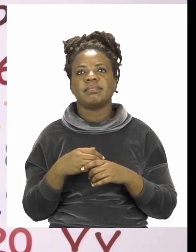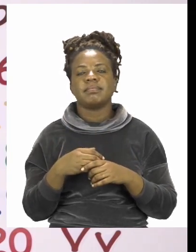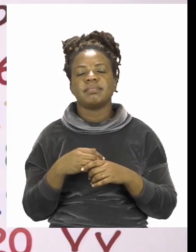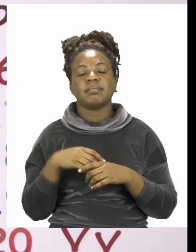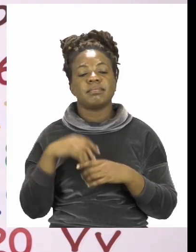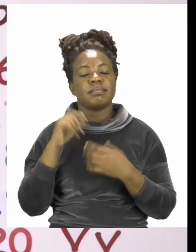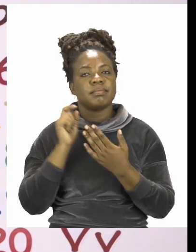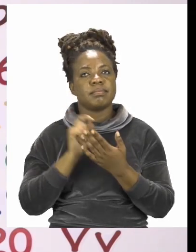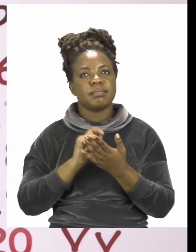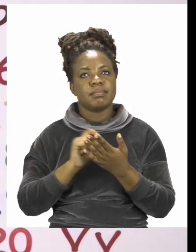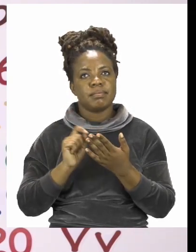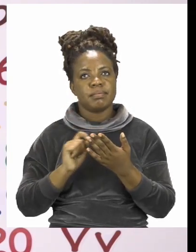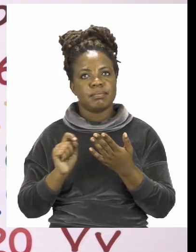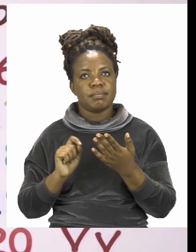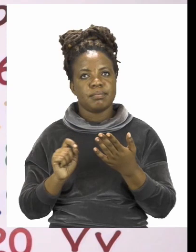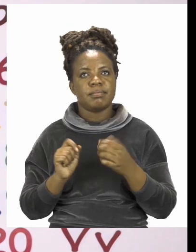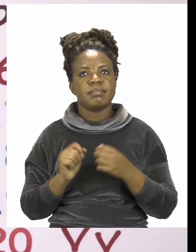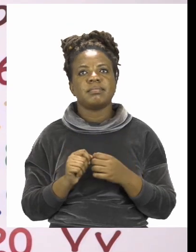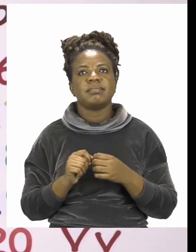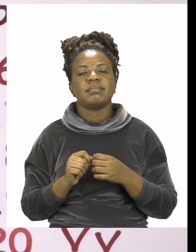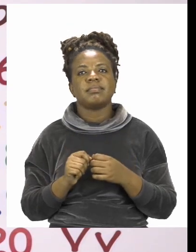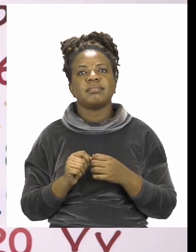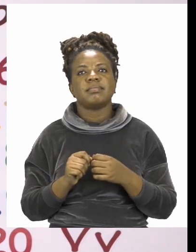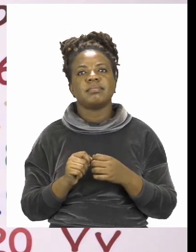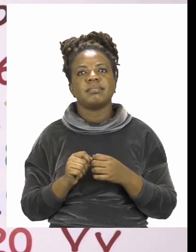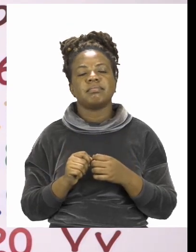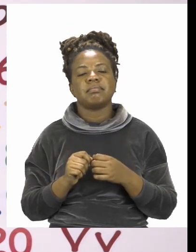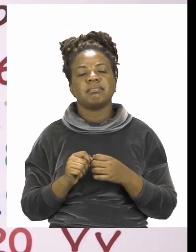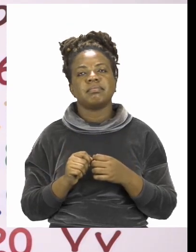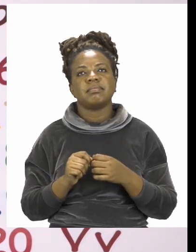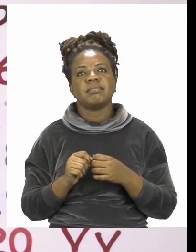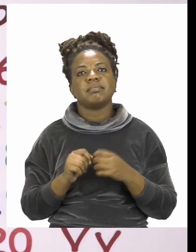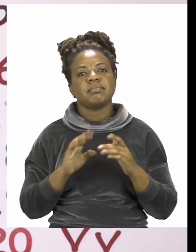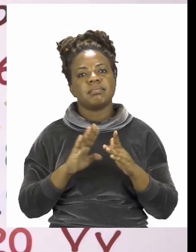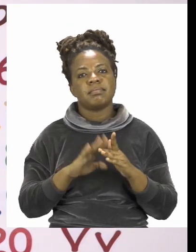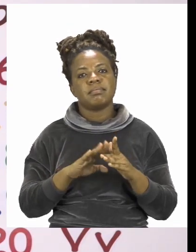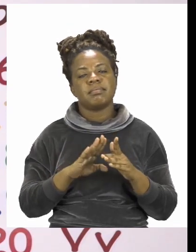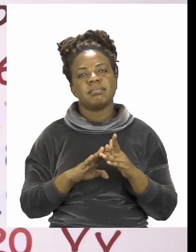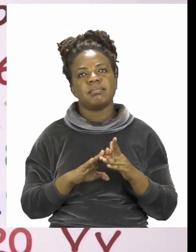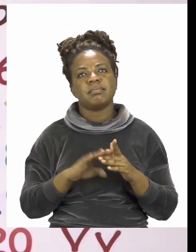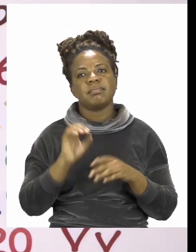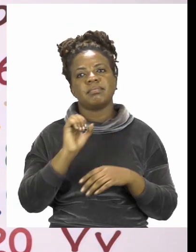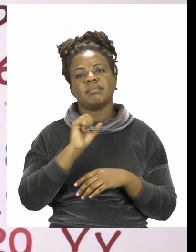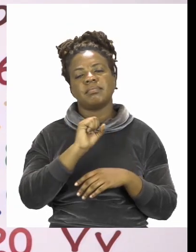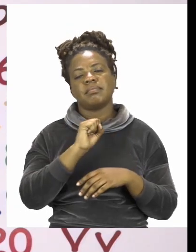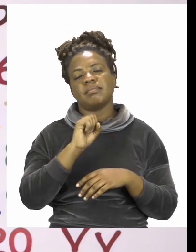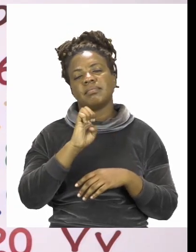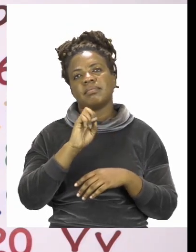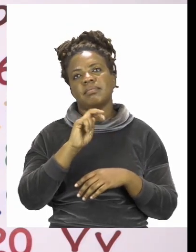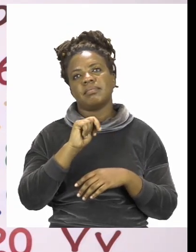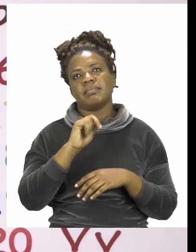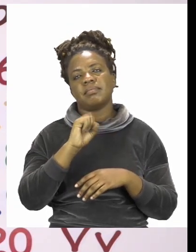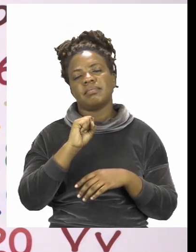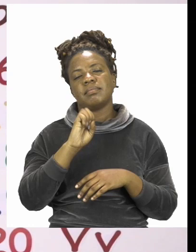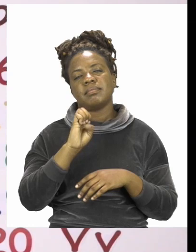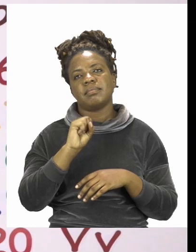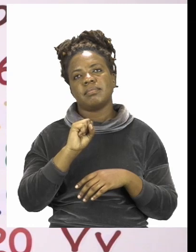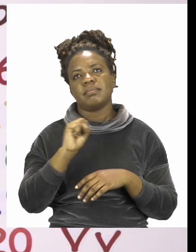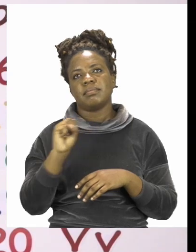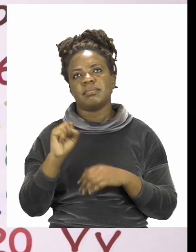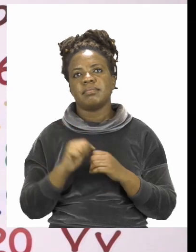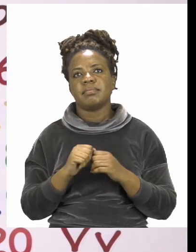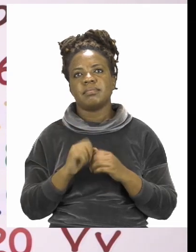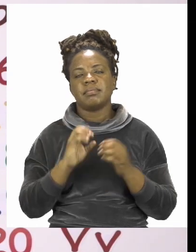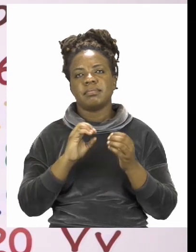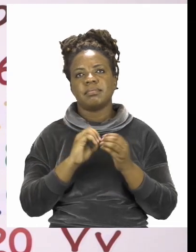is the one that is going to help us with the senses. Let's take a look. We have number